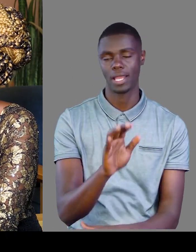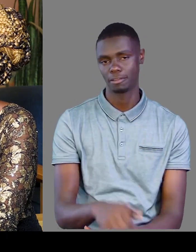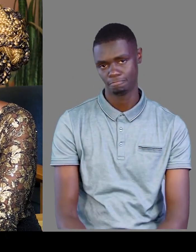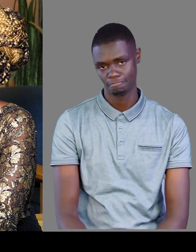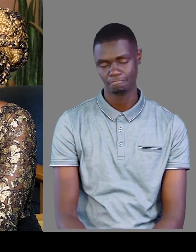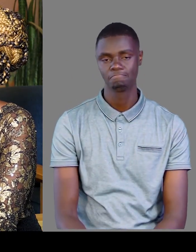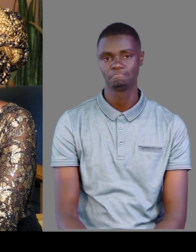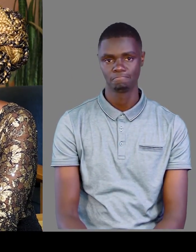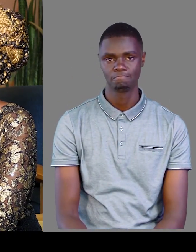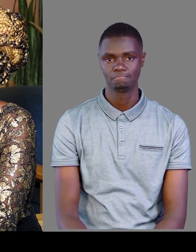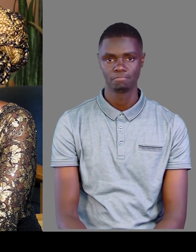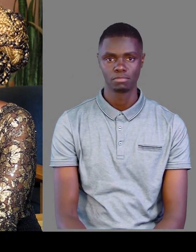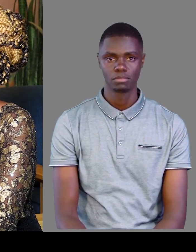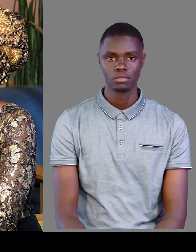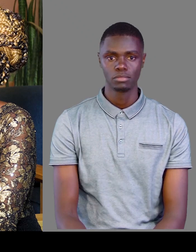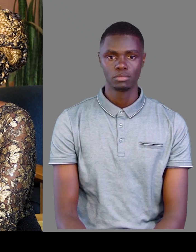do.